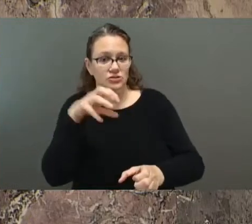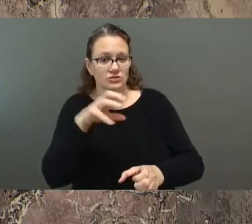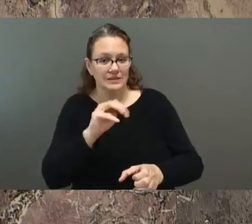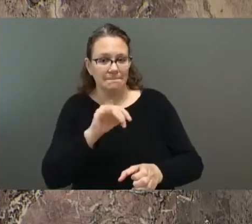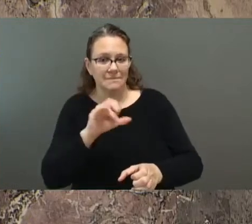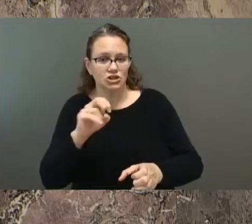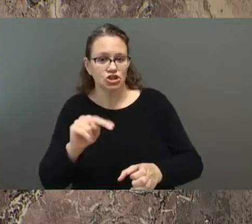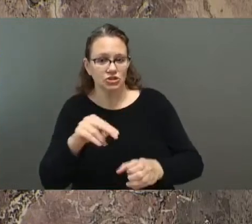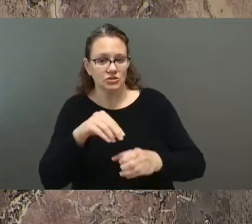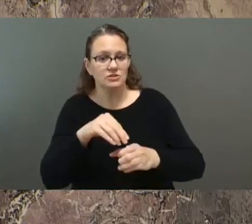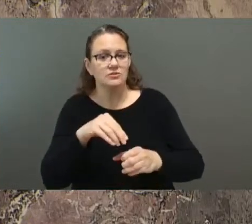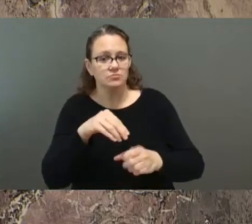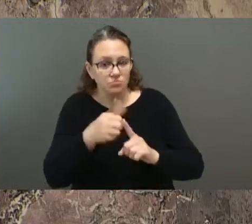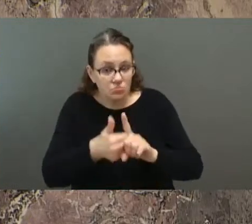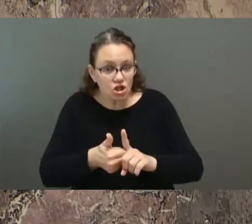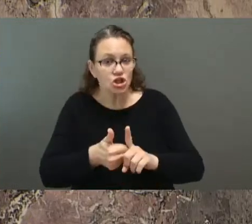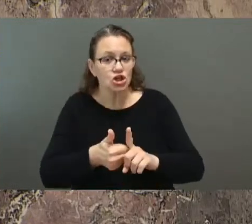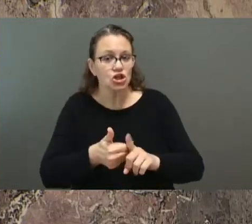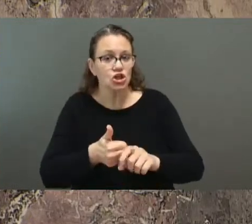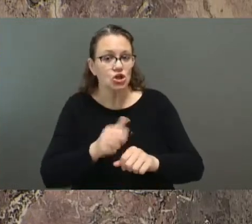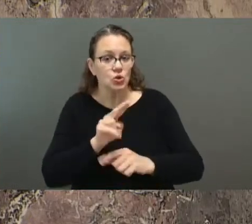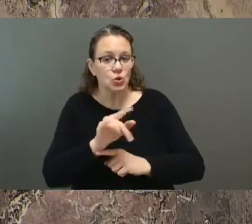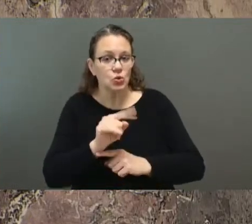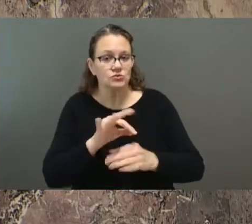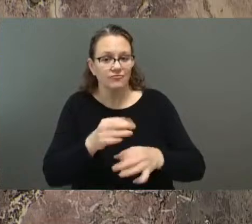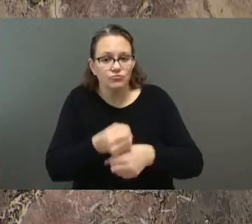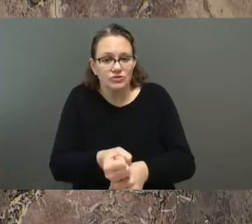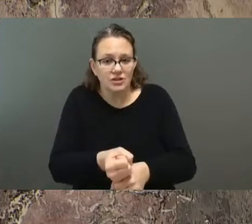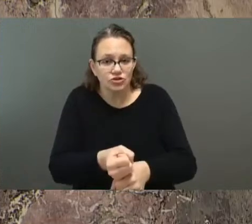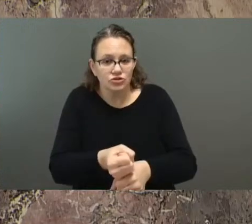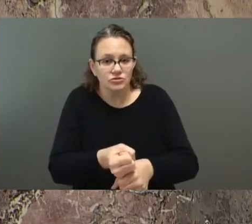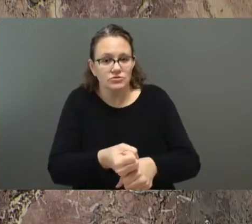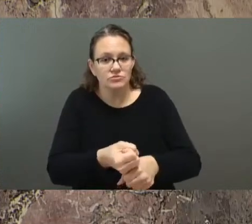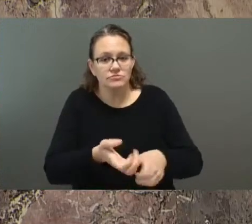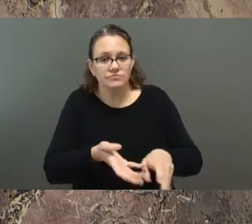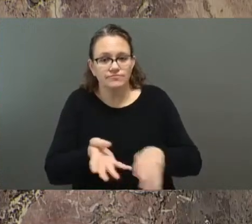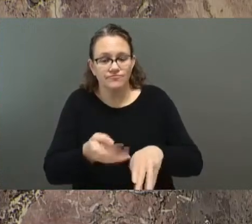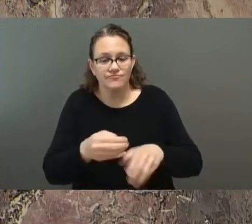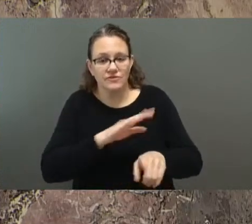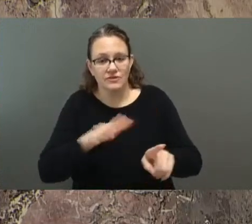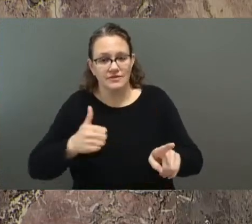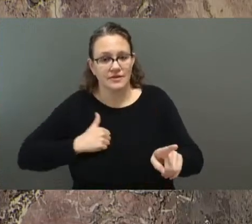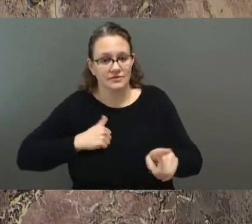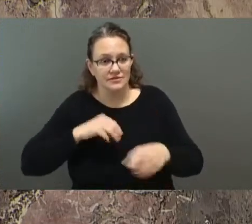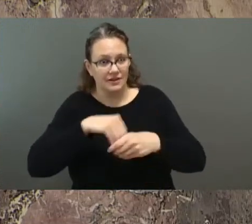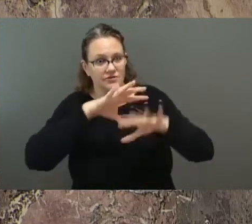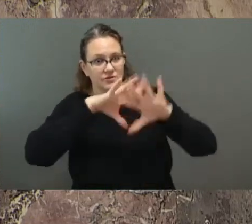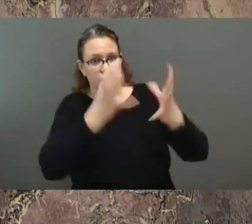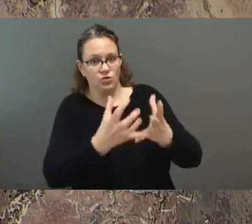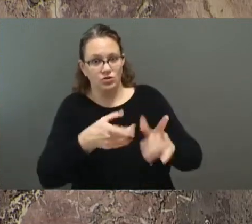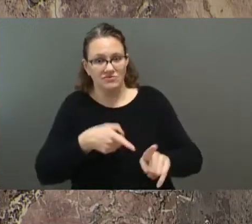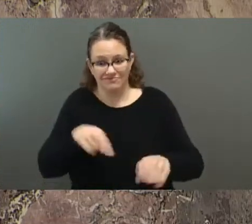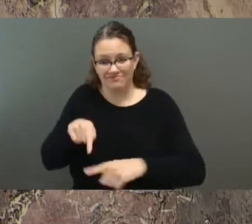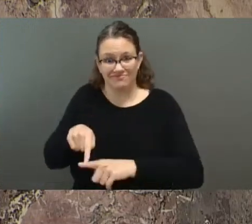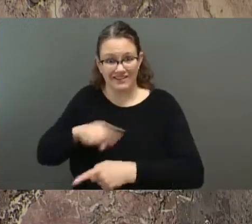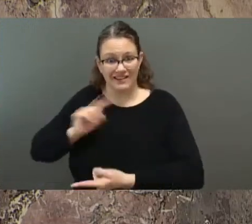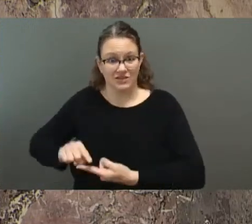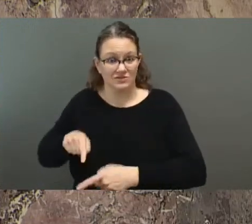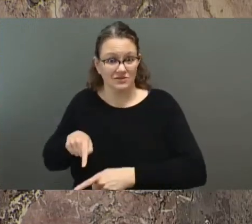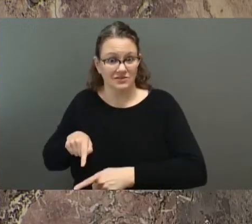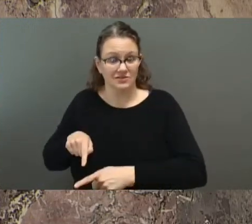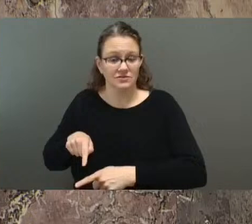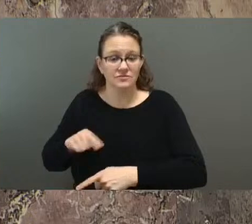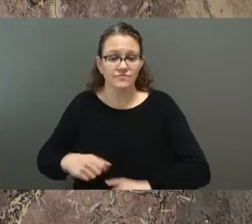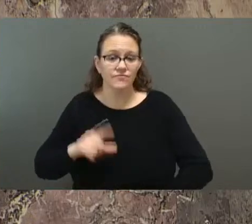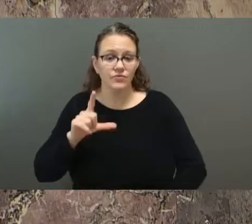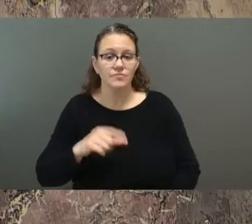and internationally. This is supported by the recent atmospheric measurements. The 2024 national